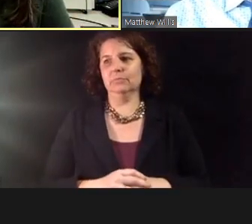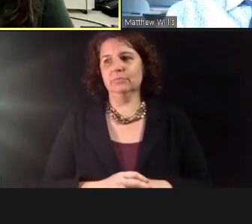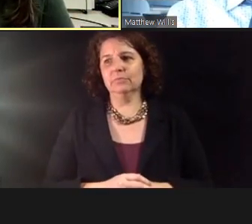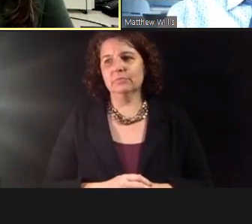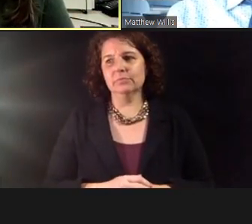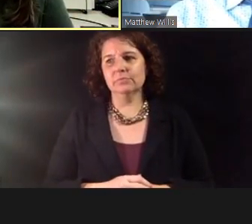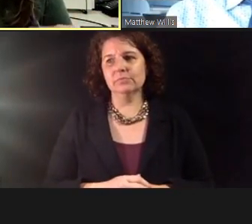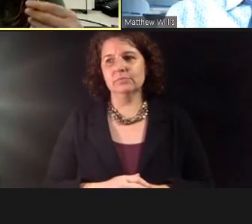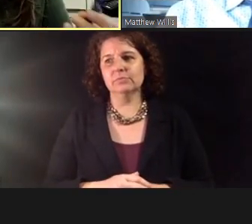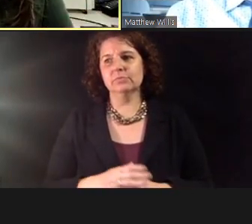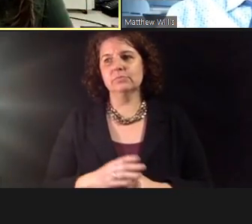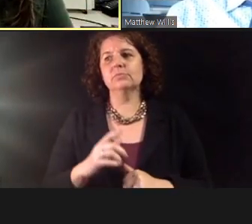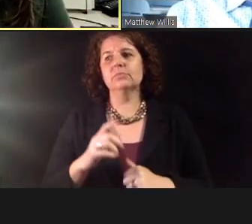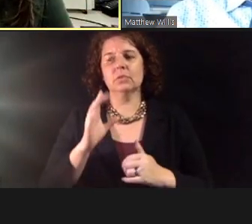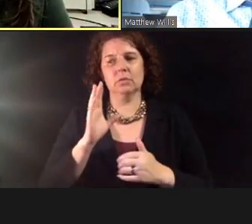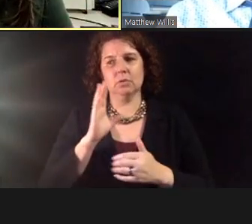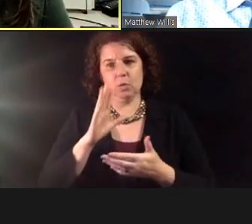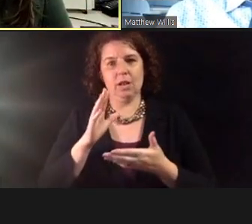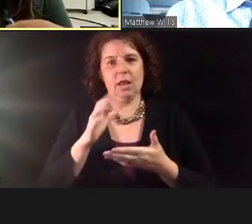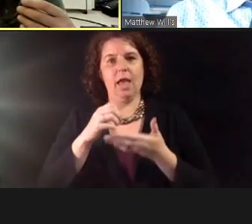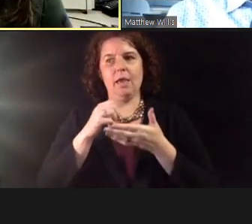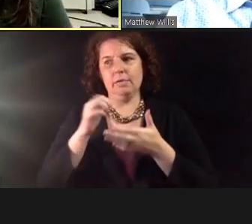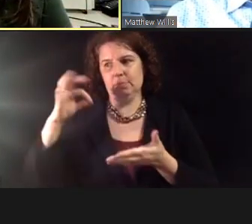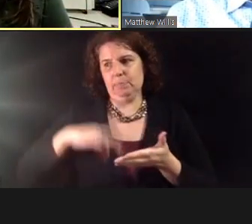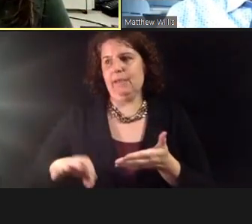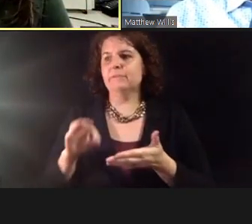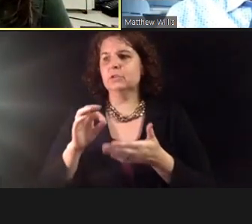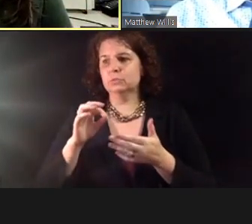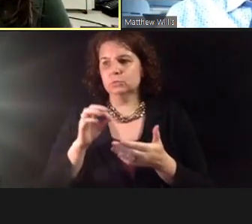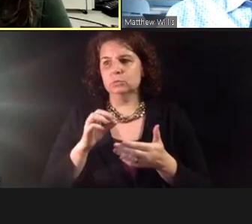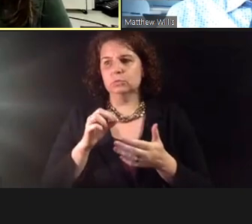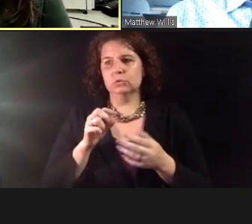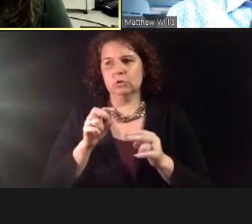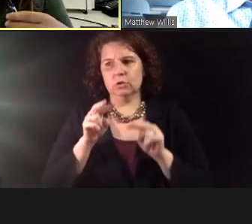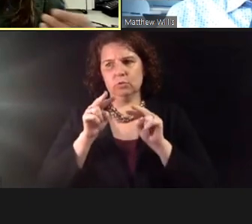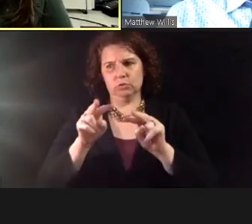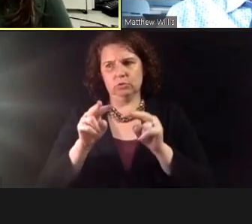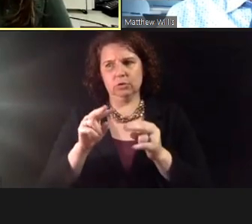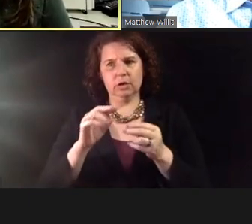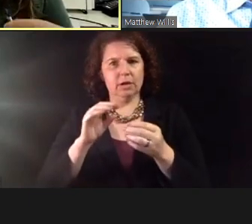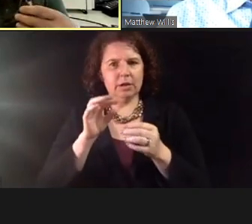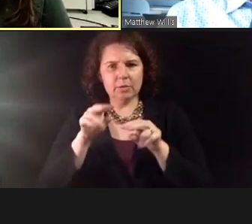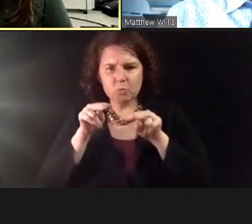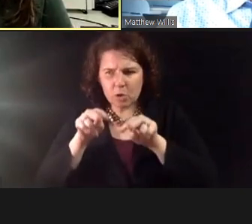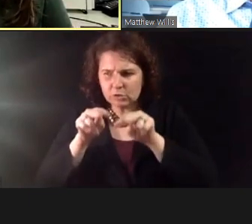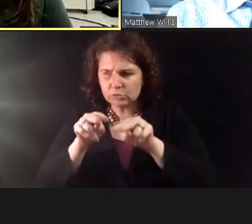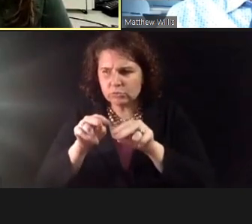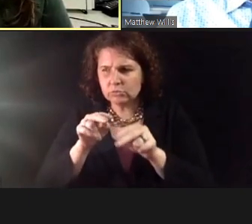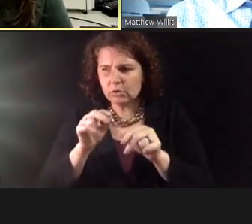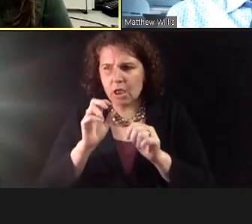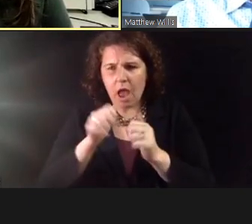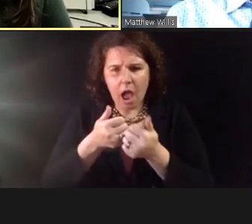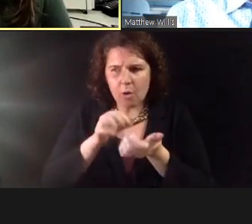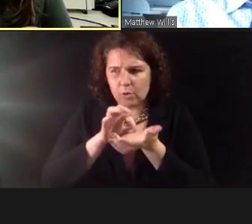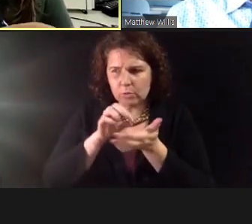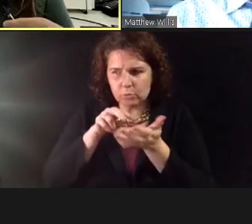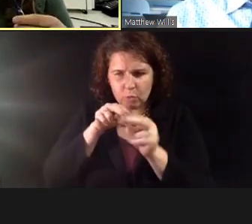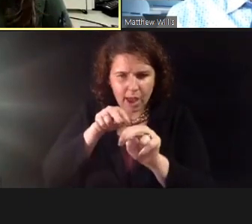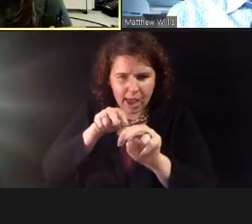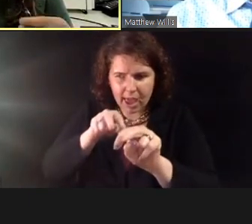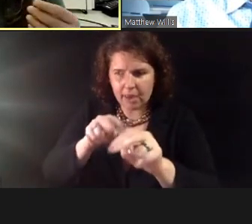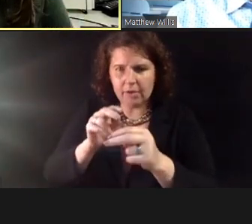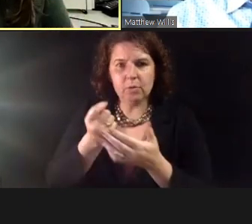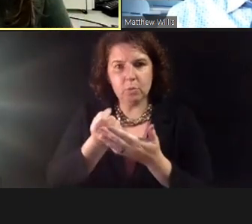have a tracker on how we were doing in terms of getting off the watch list. I understand there are 6 criteria,